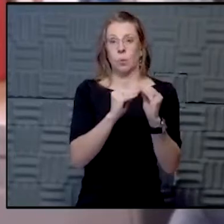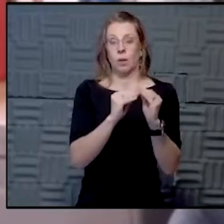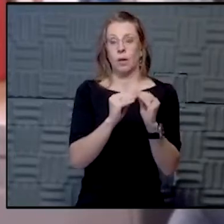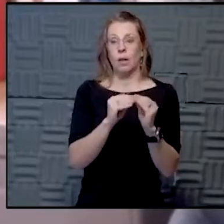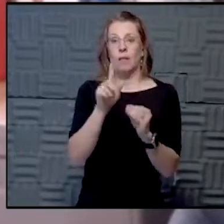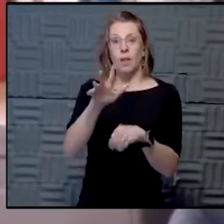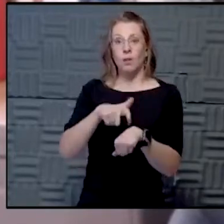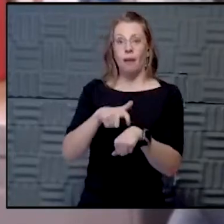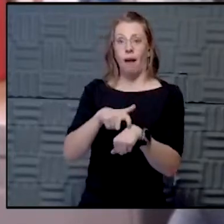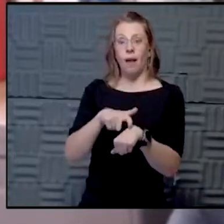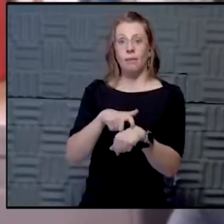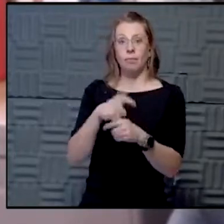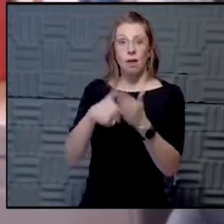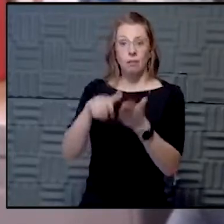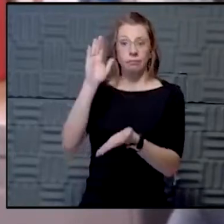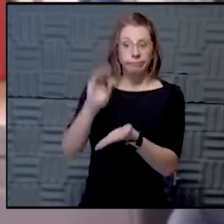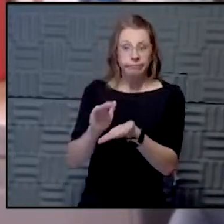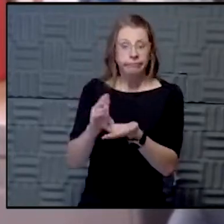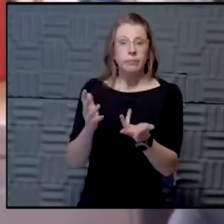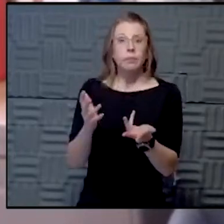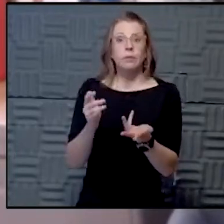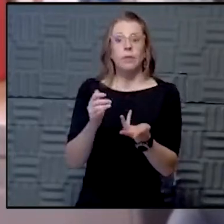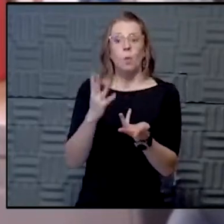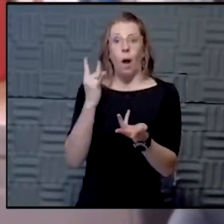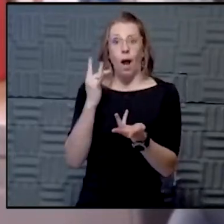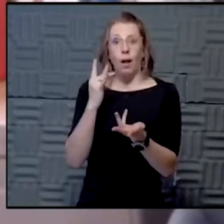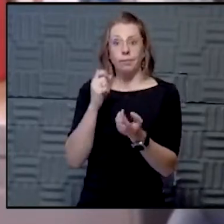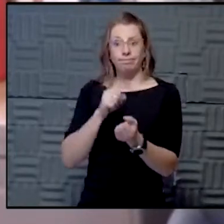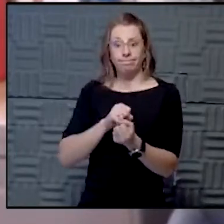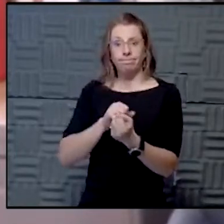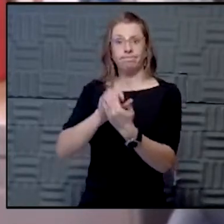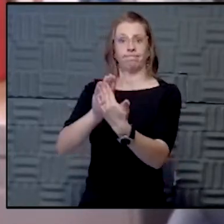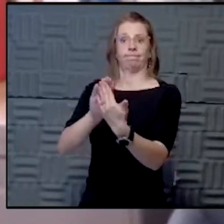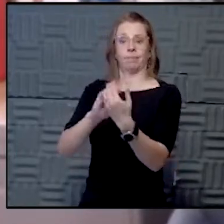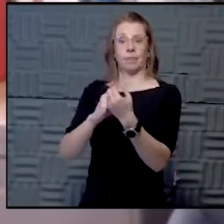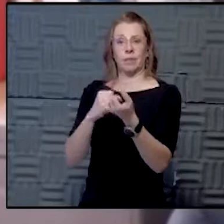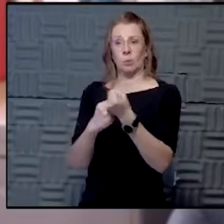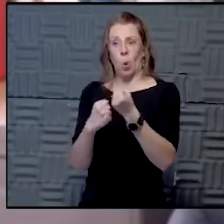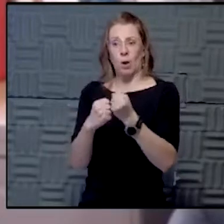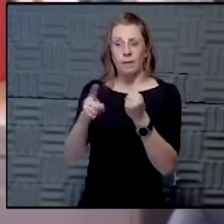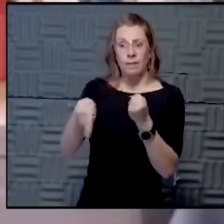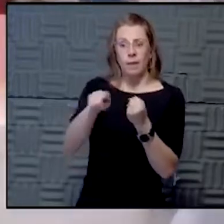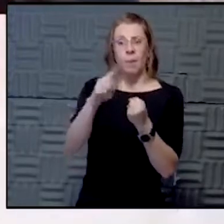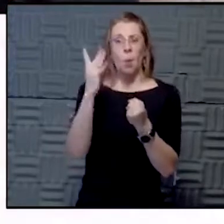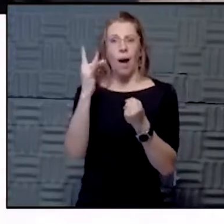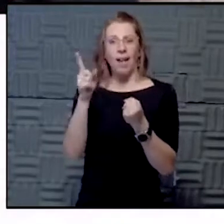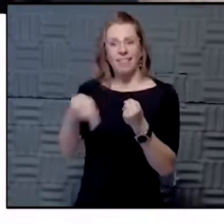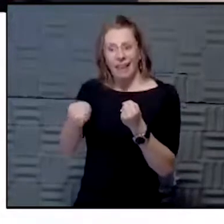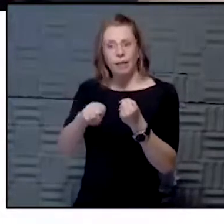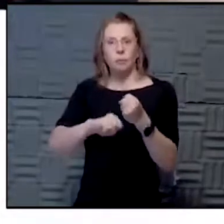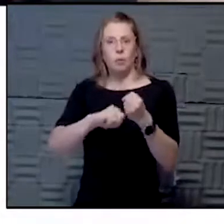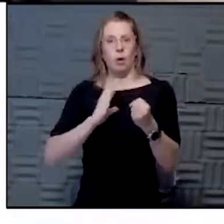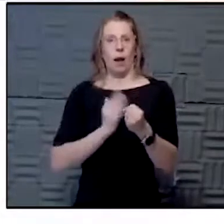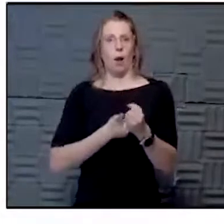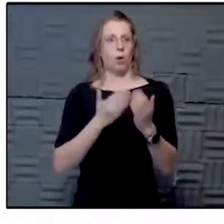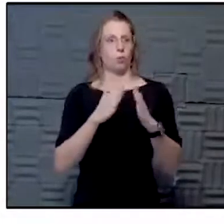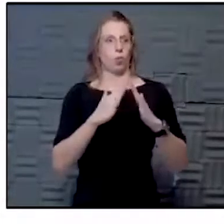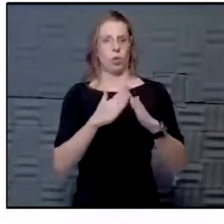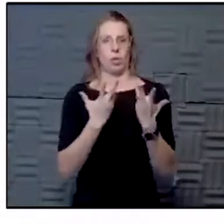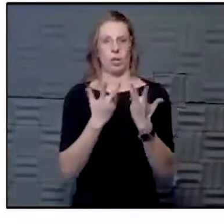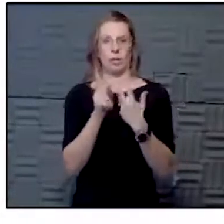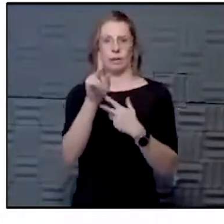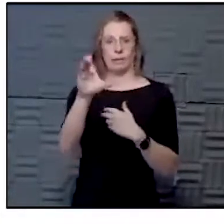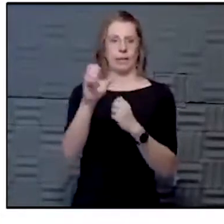rate to be there and support these frontline warriors that have really supported our community and kept Kansas City safe over the